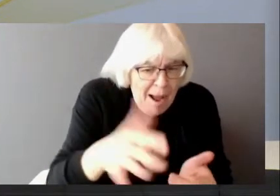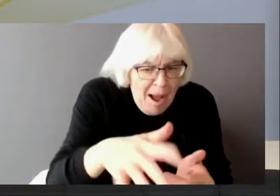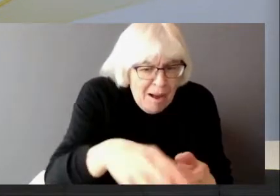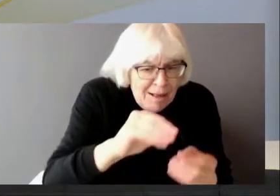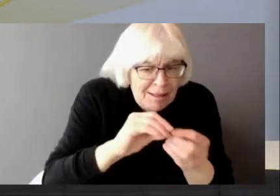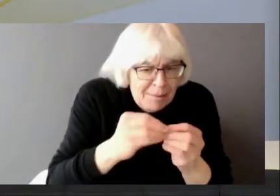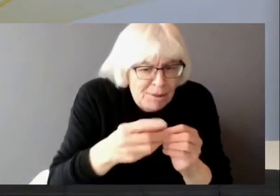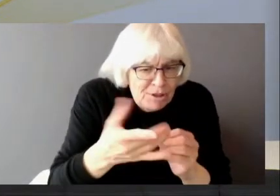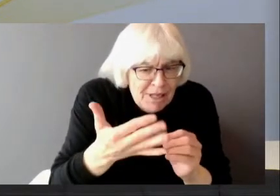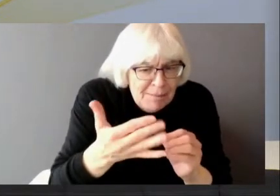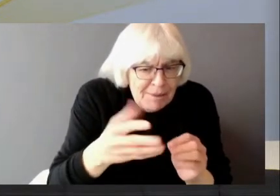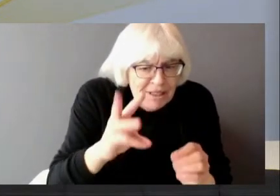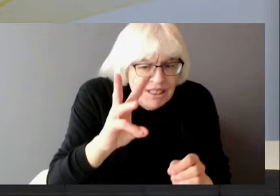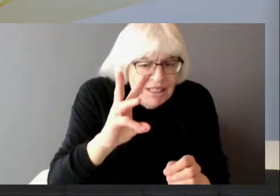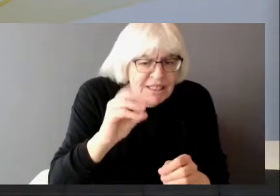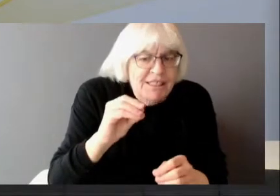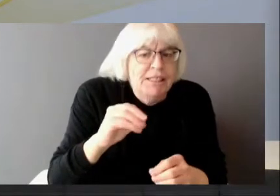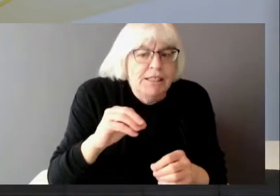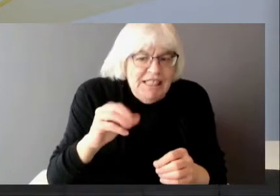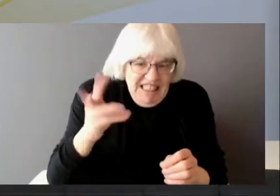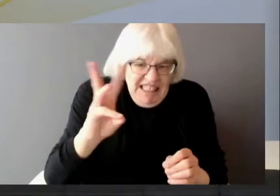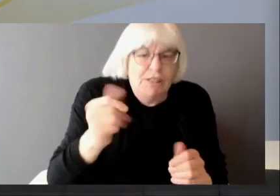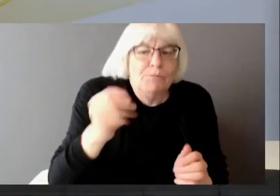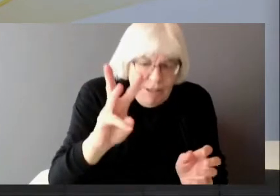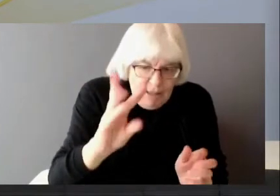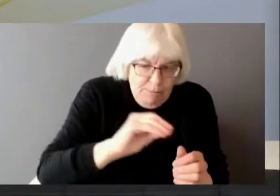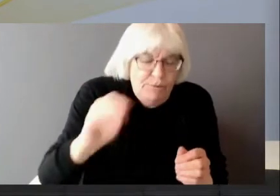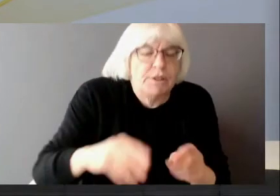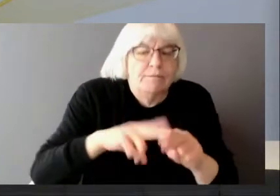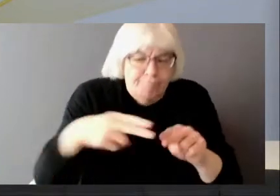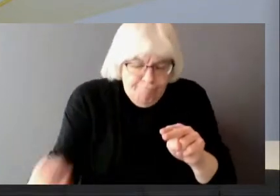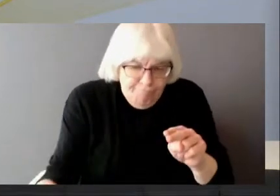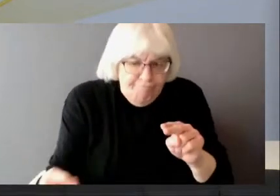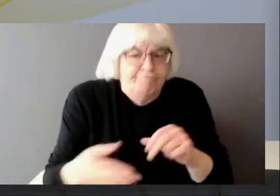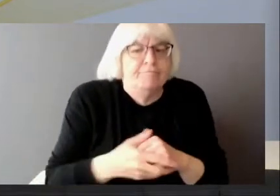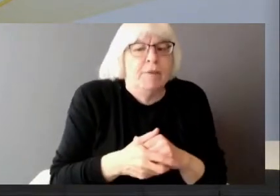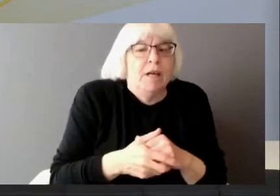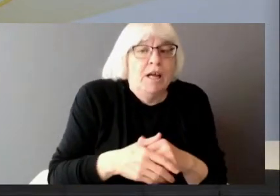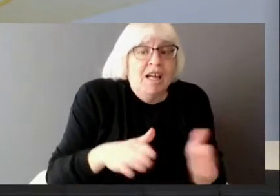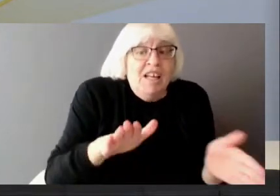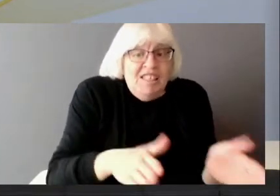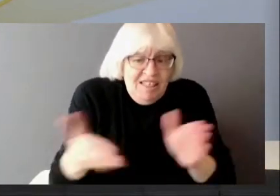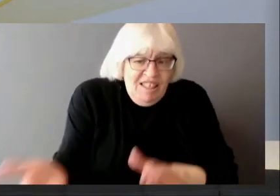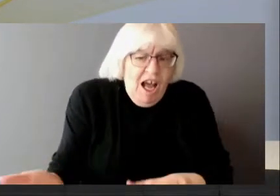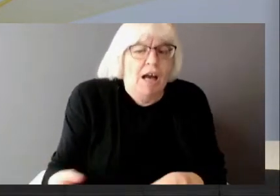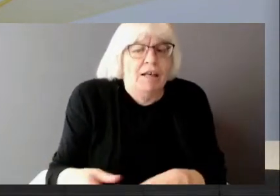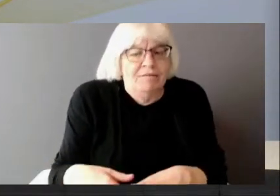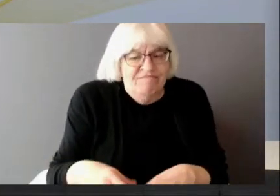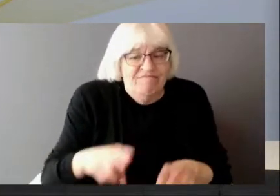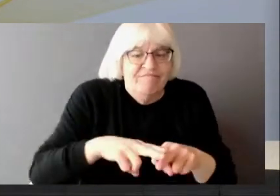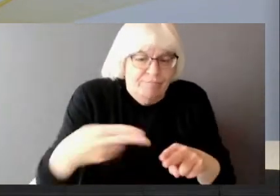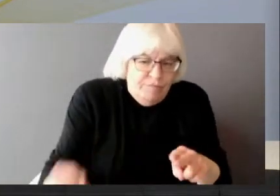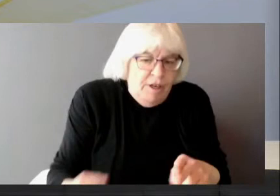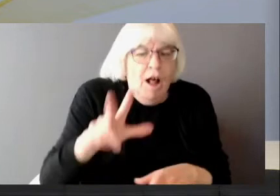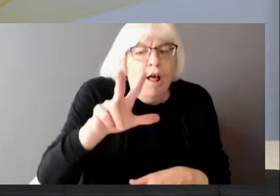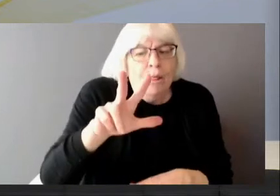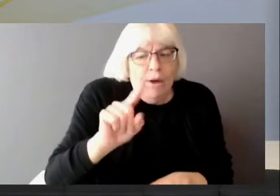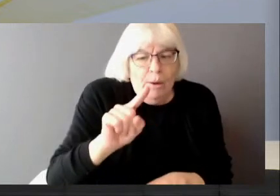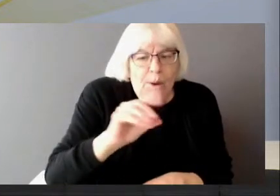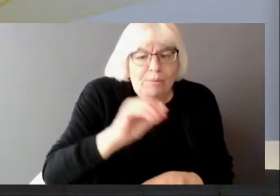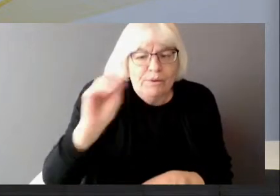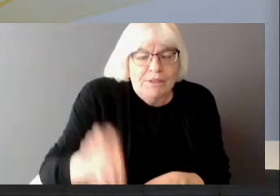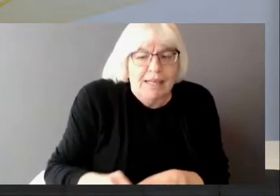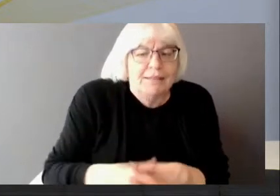Canada's month-long measures, which were fairly restrictive, seem to have been successful